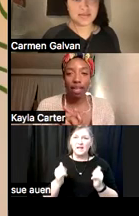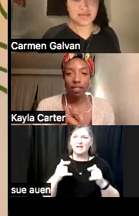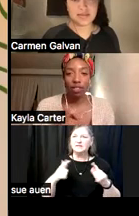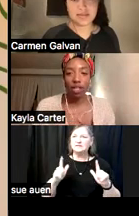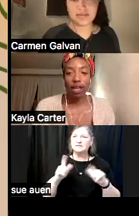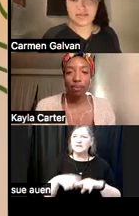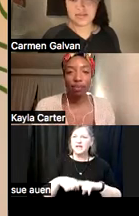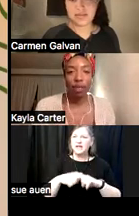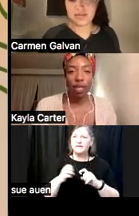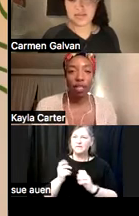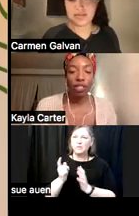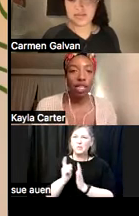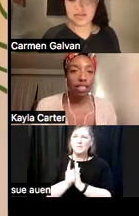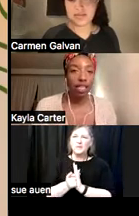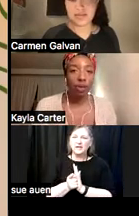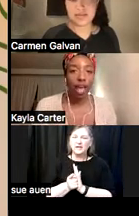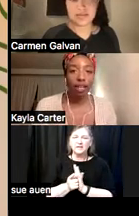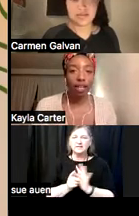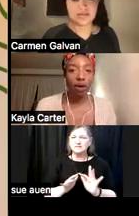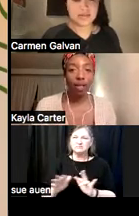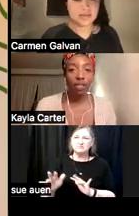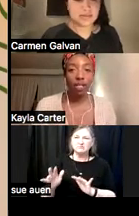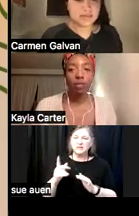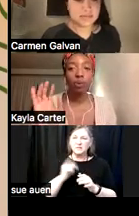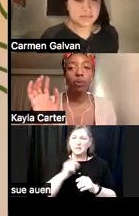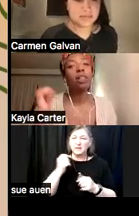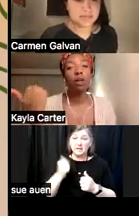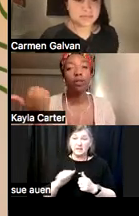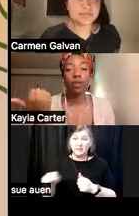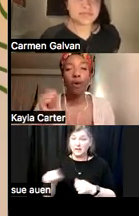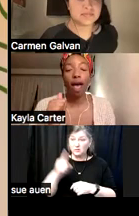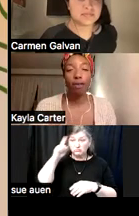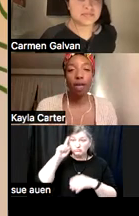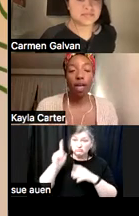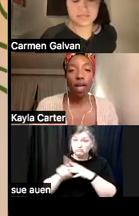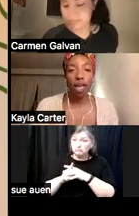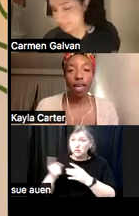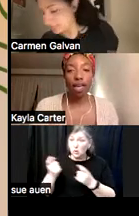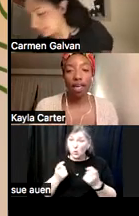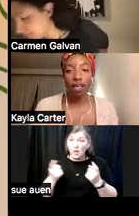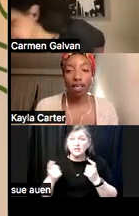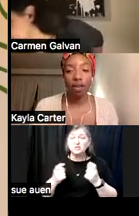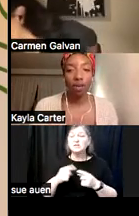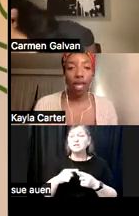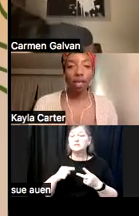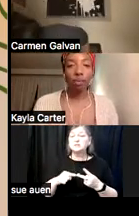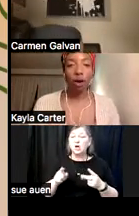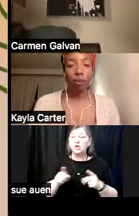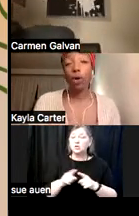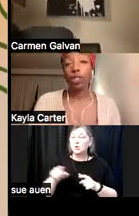of minutes, just in case anyone had any questions. We will also have a